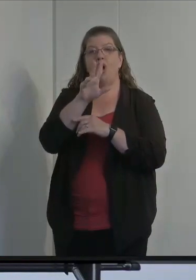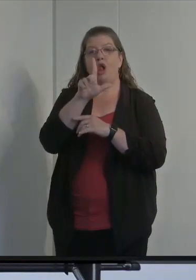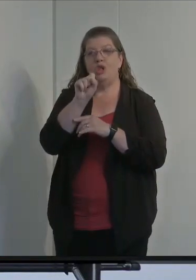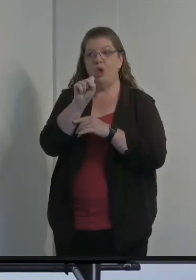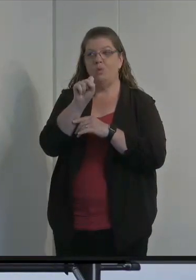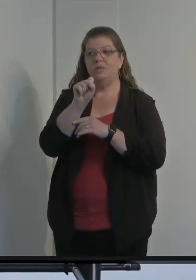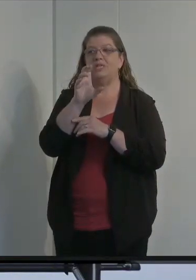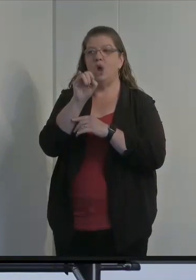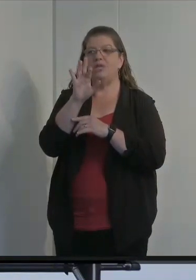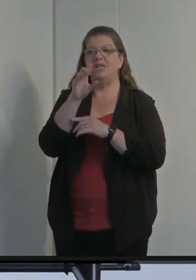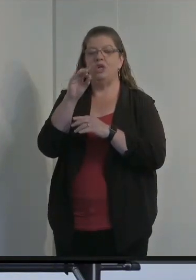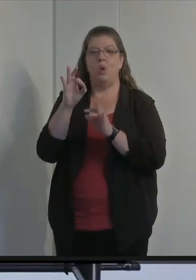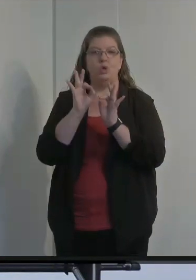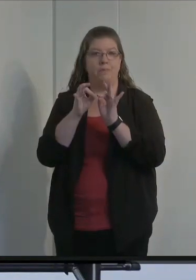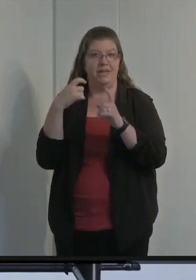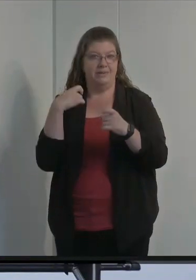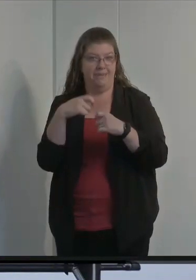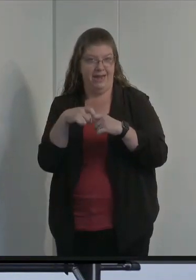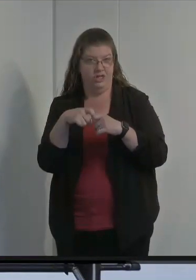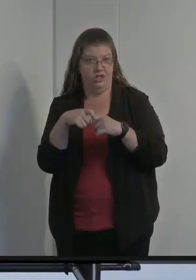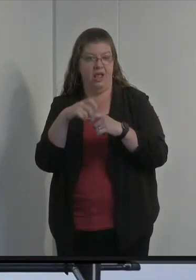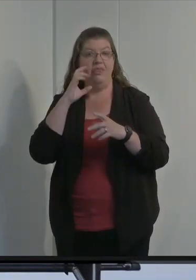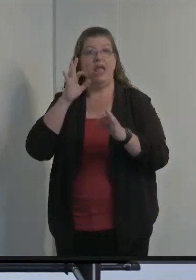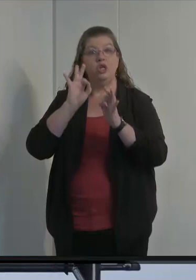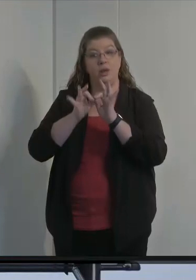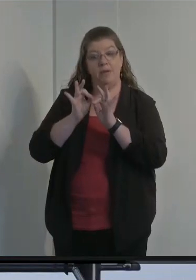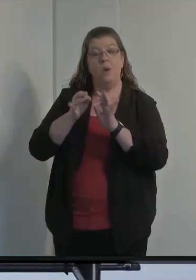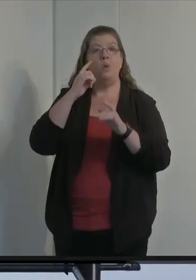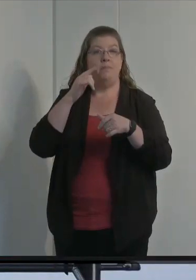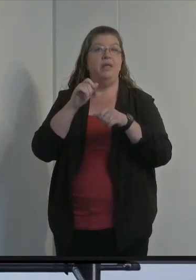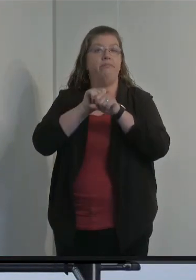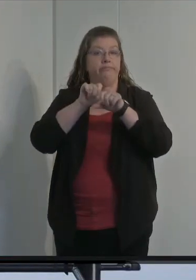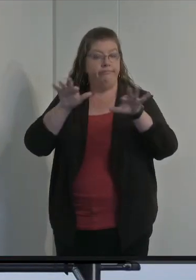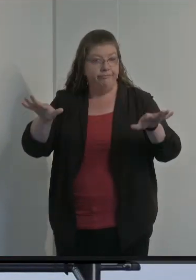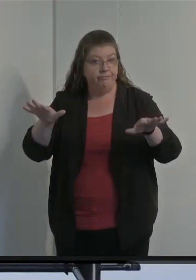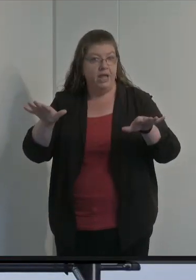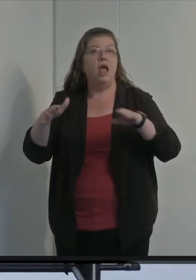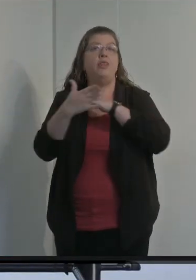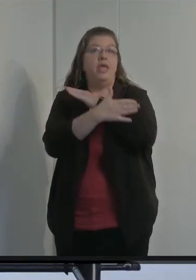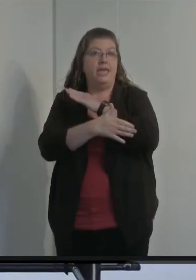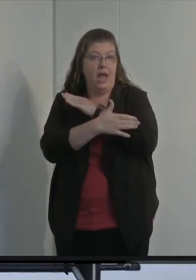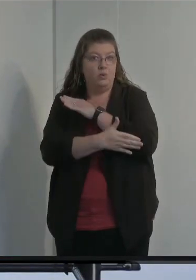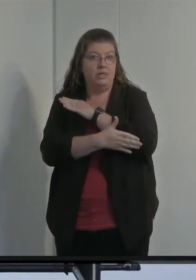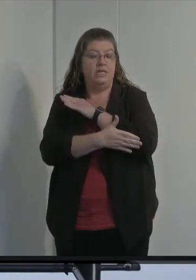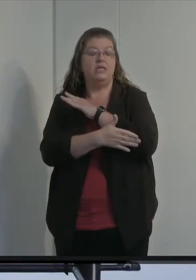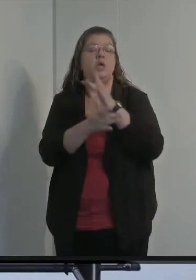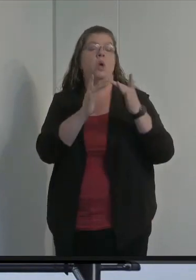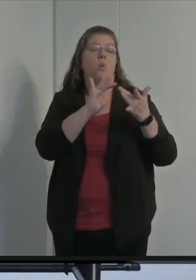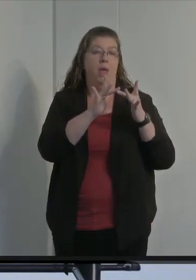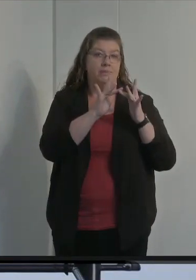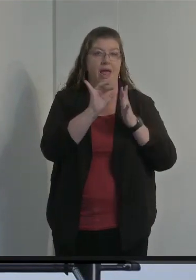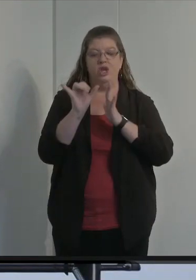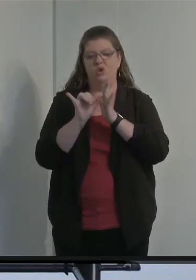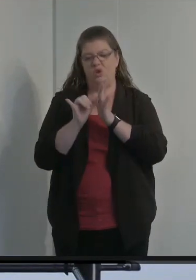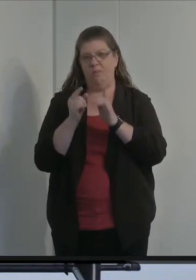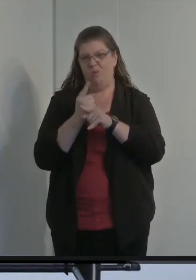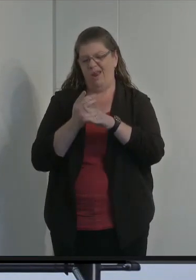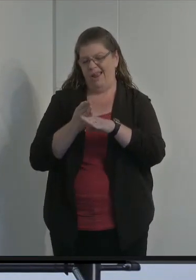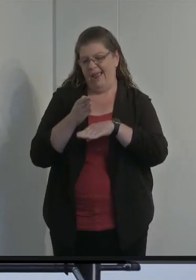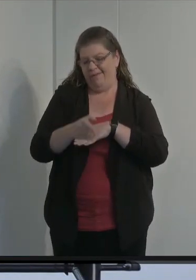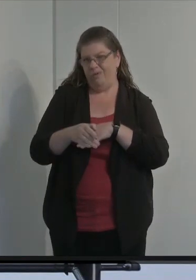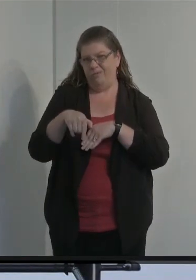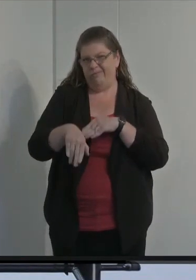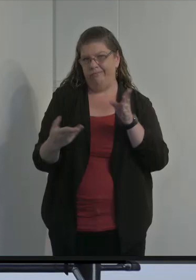press conference in Spanish. This interpretation will be available on the county's website and YouTube page shortly after we conclude the press